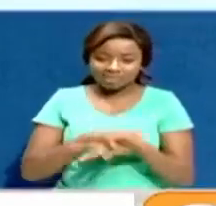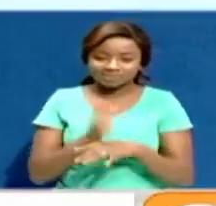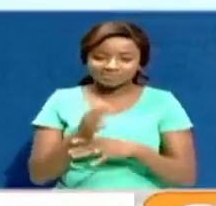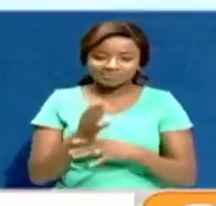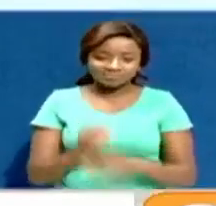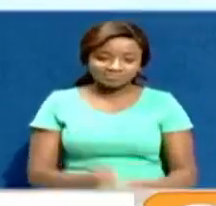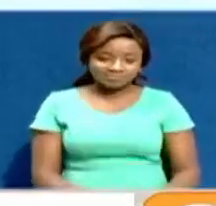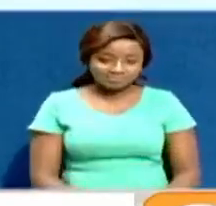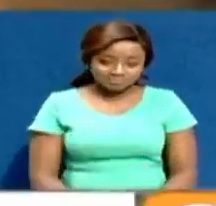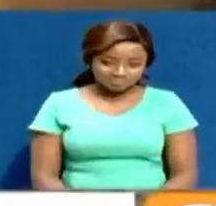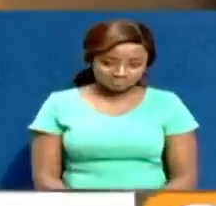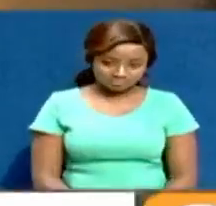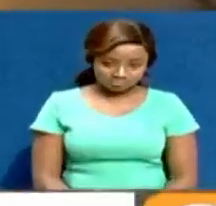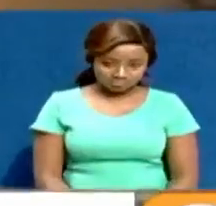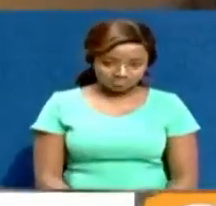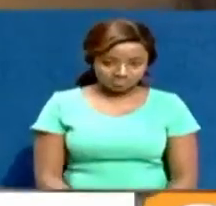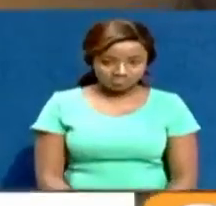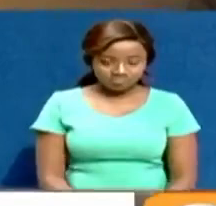fishing industry.